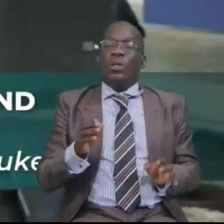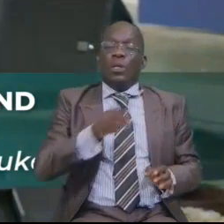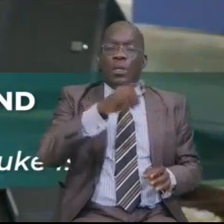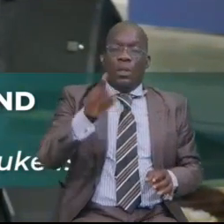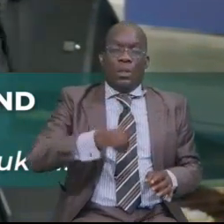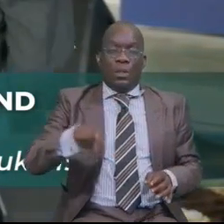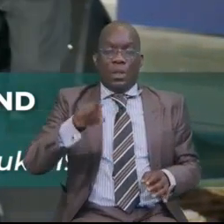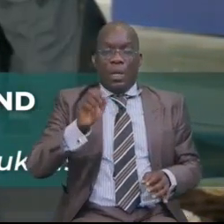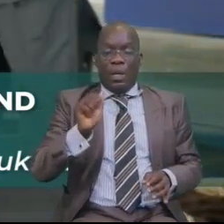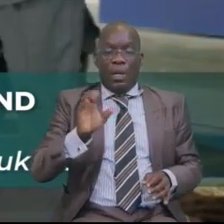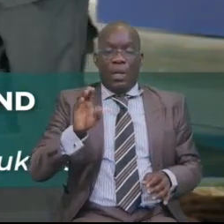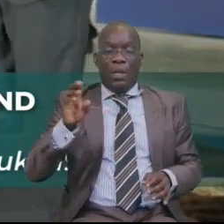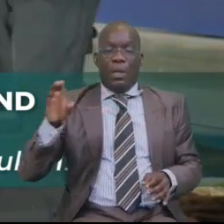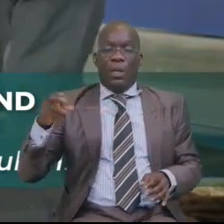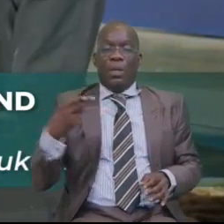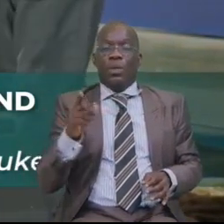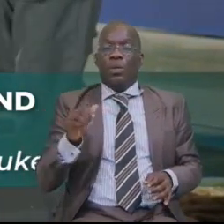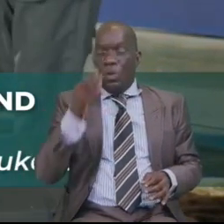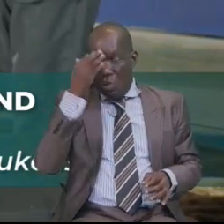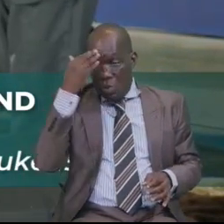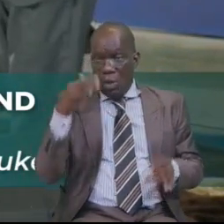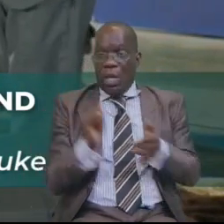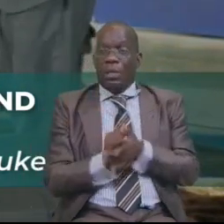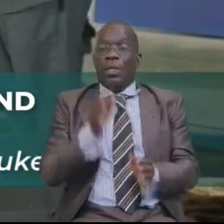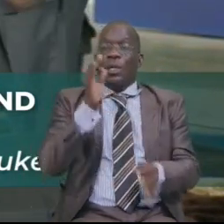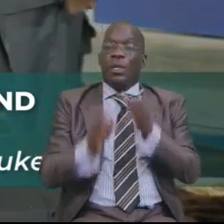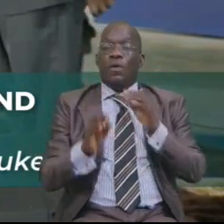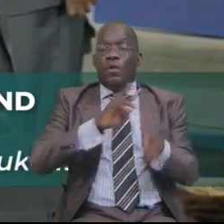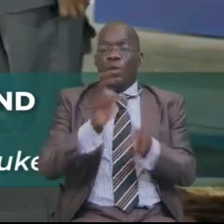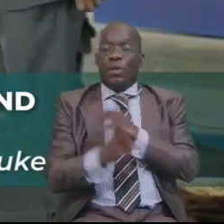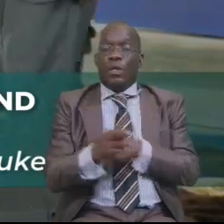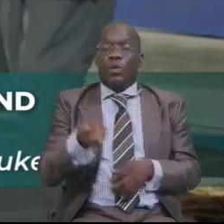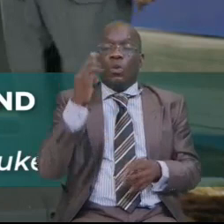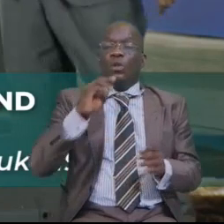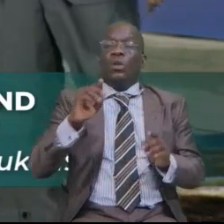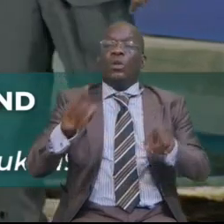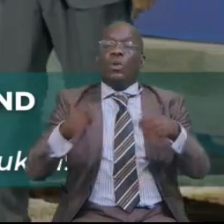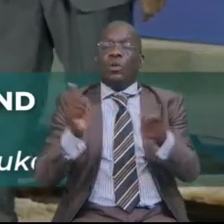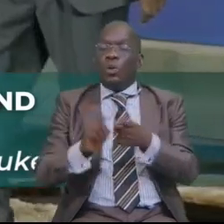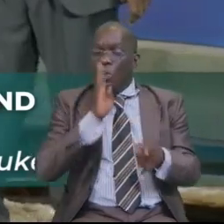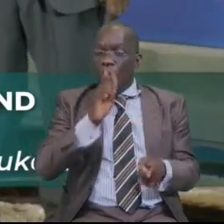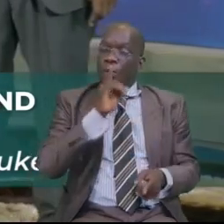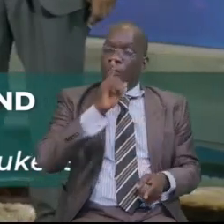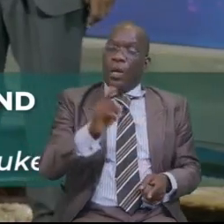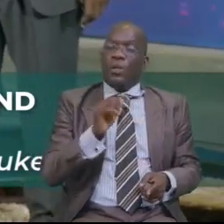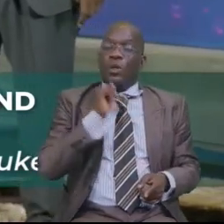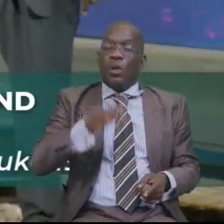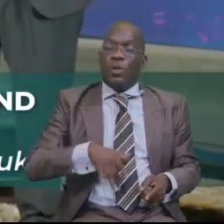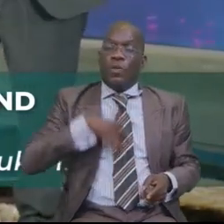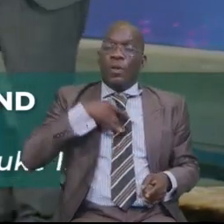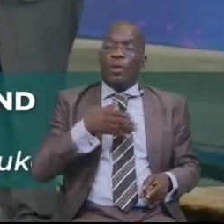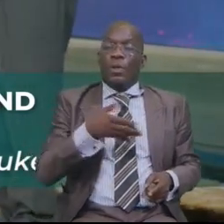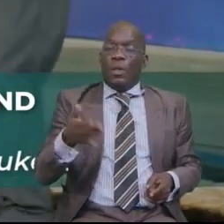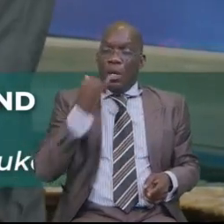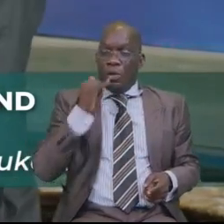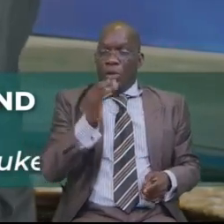if repentance was going to be a fact and not feeling, there'll be something in his